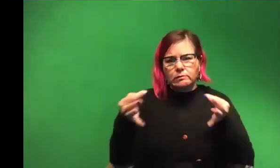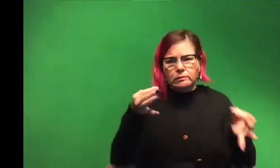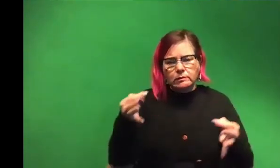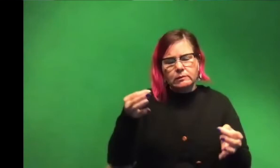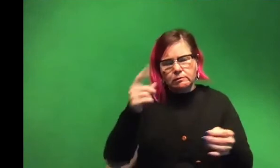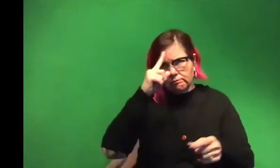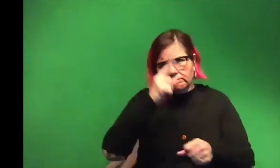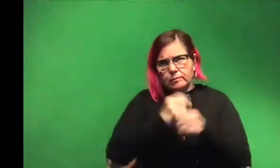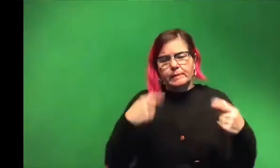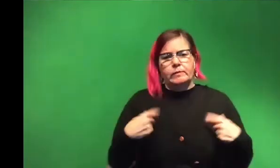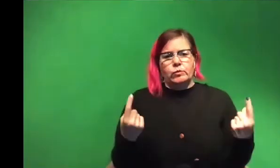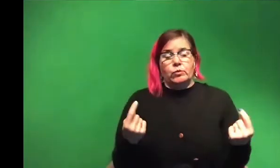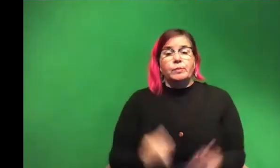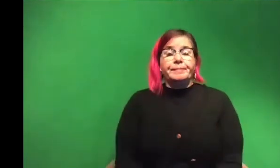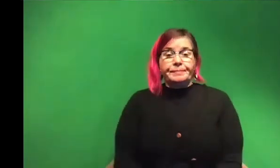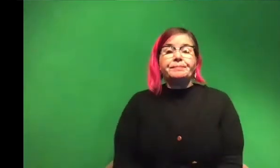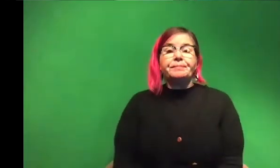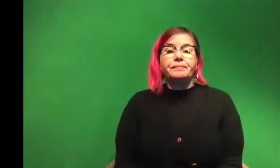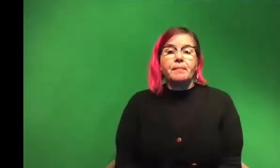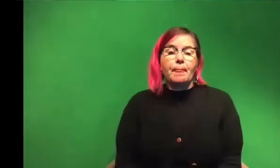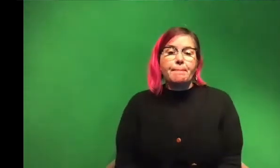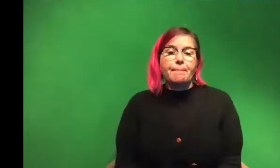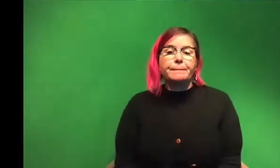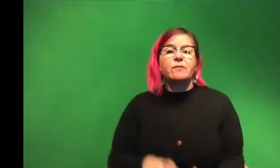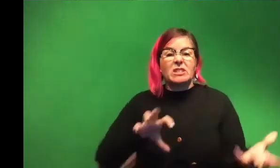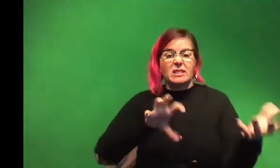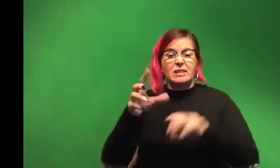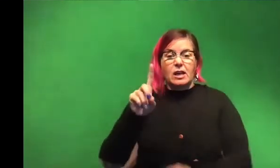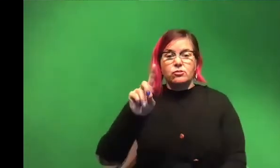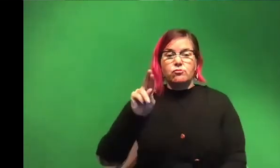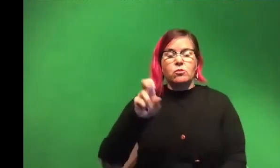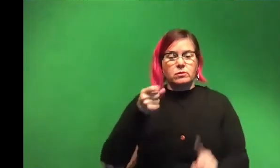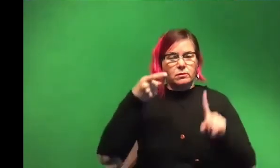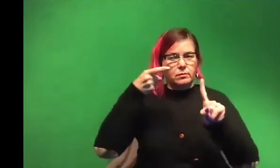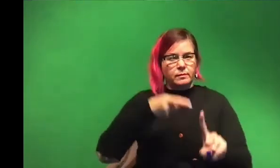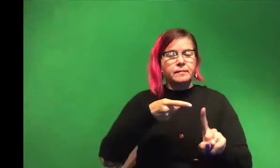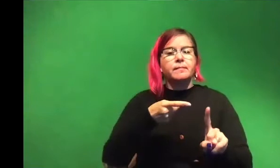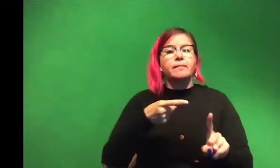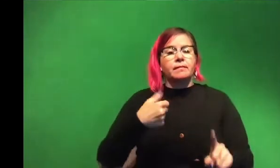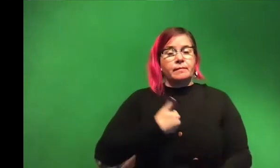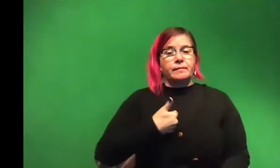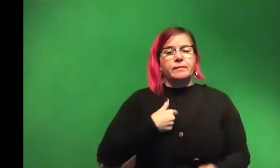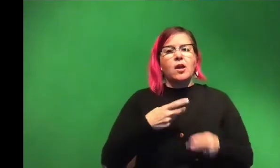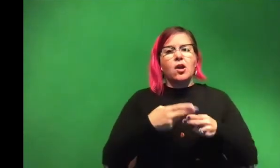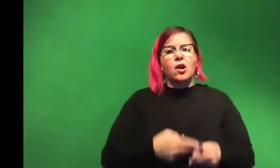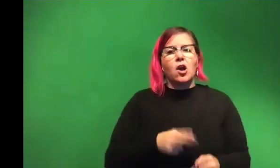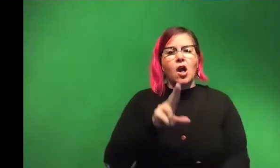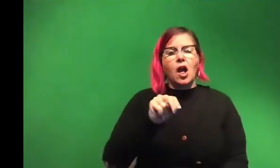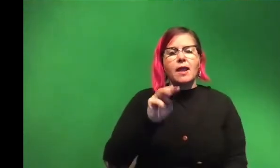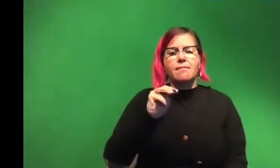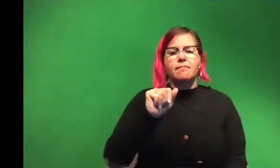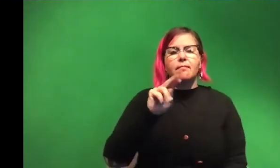what I do. So as far as disaster drones are concerned, I actually call them unmanned aircraft